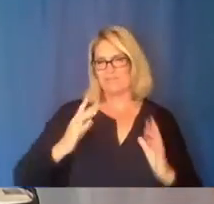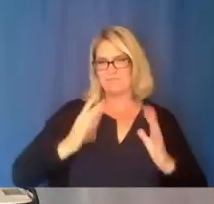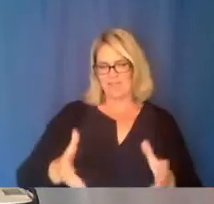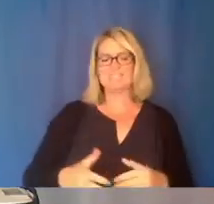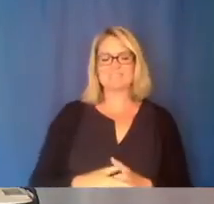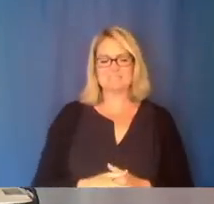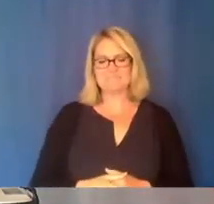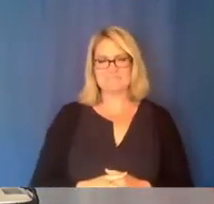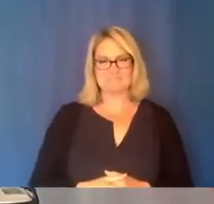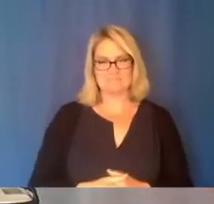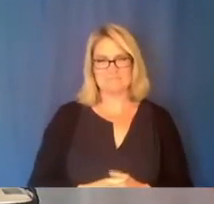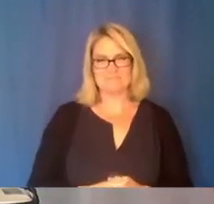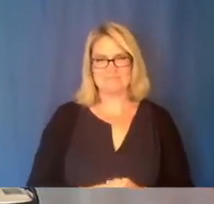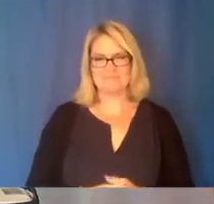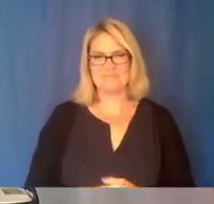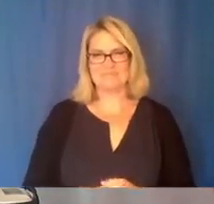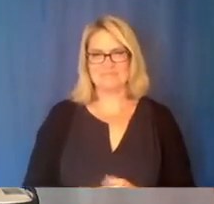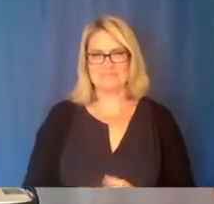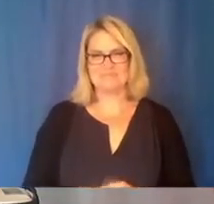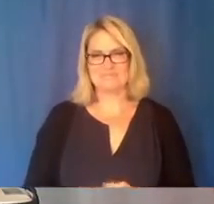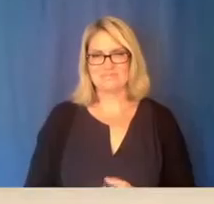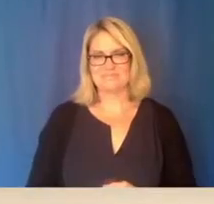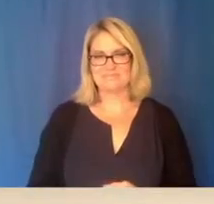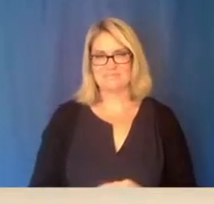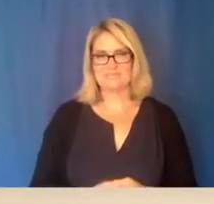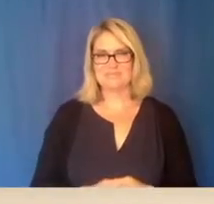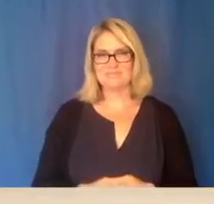you very much.